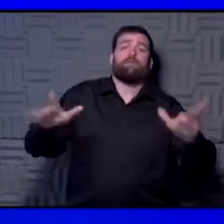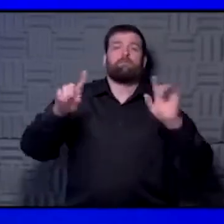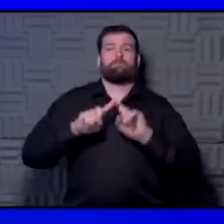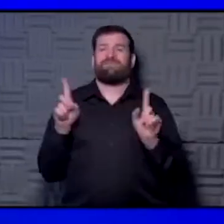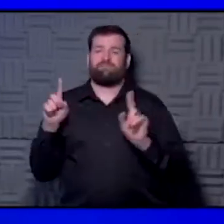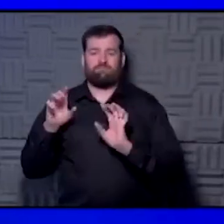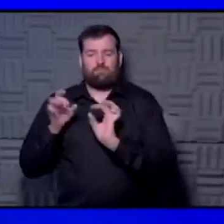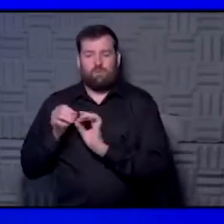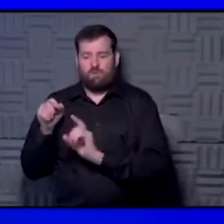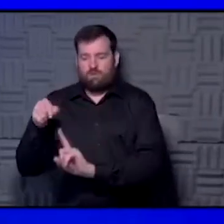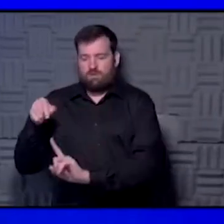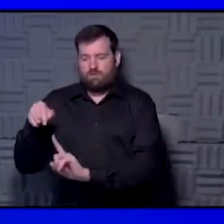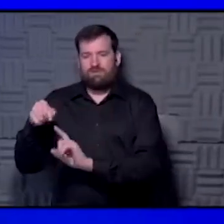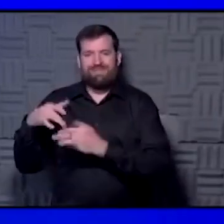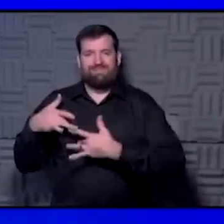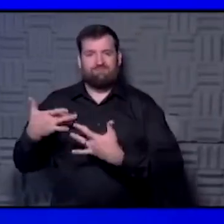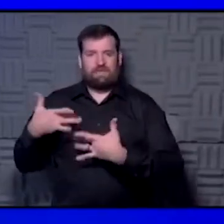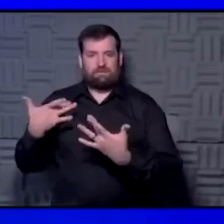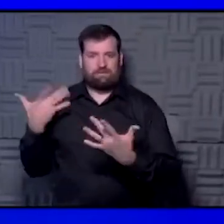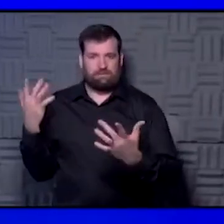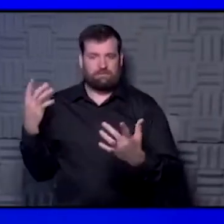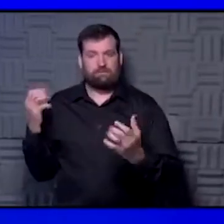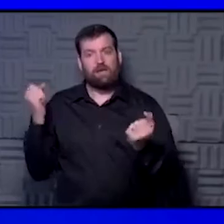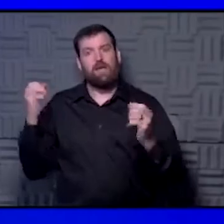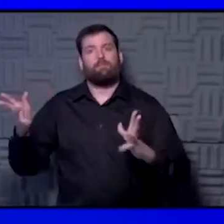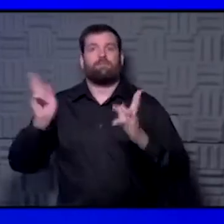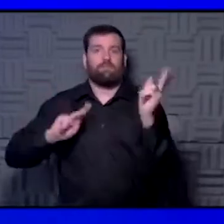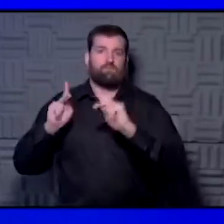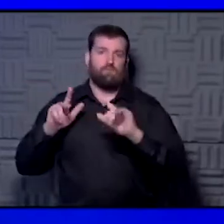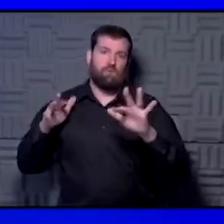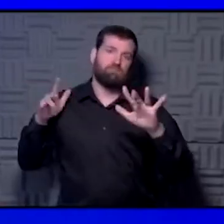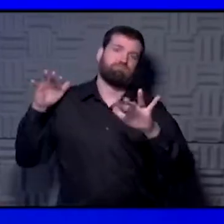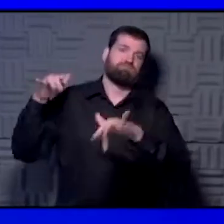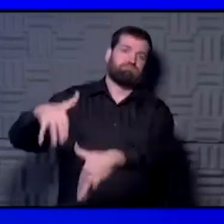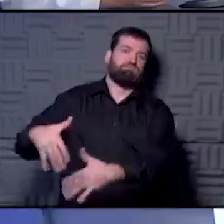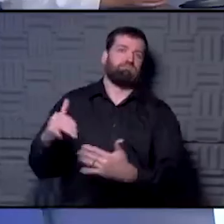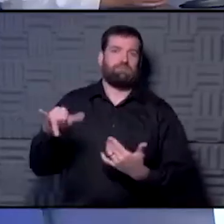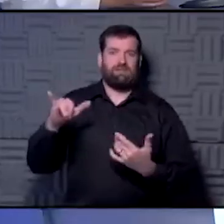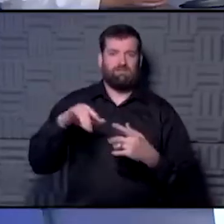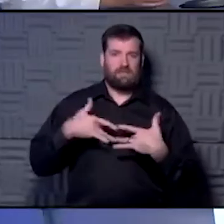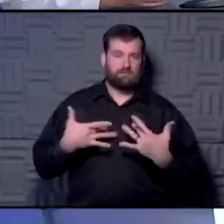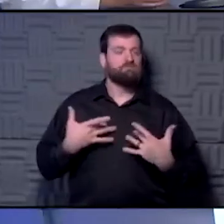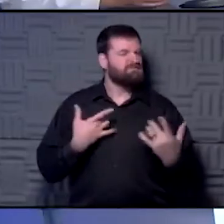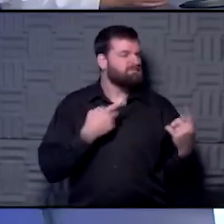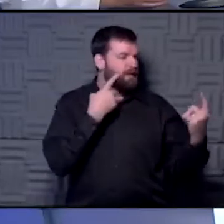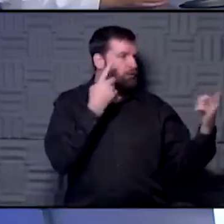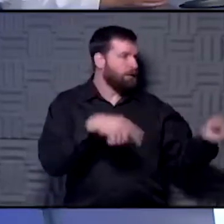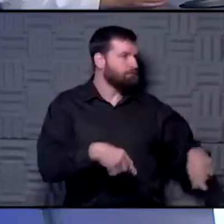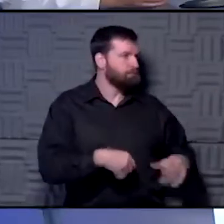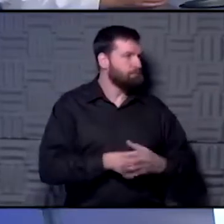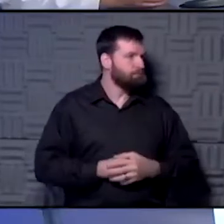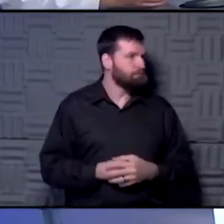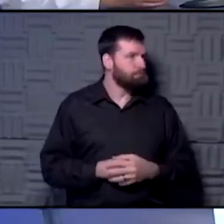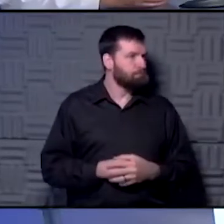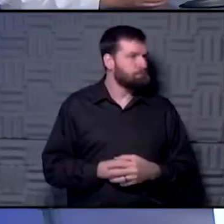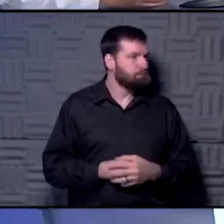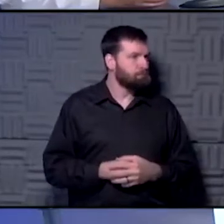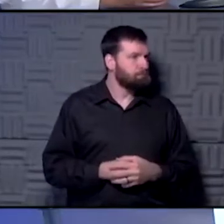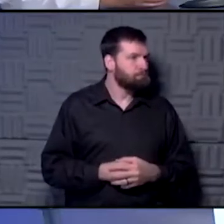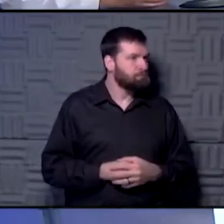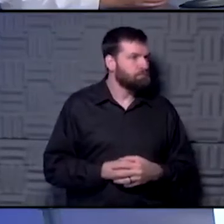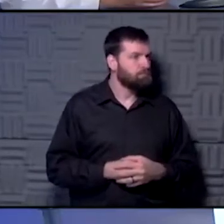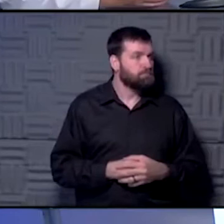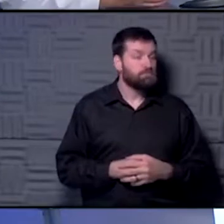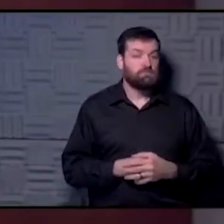more related to the events that you're at and the amount of people within those events. Yeah, I would agree with that. And I think as it's